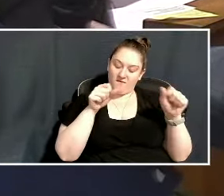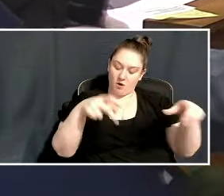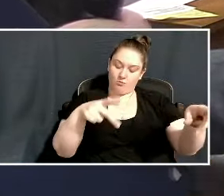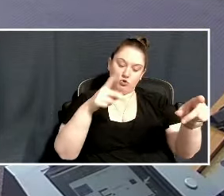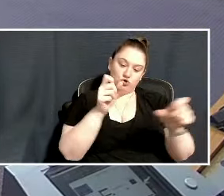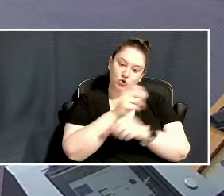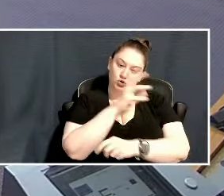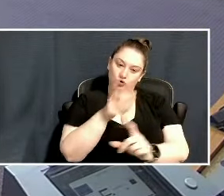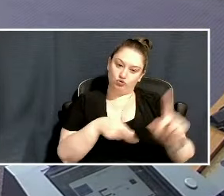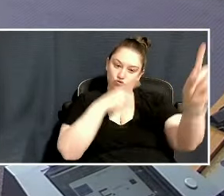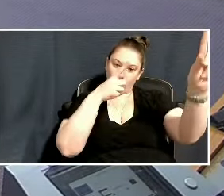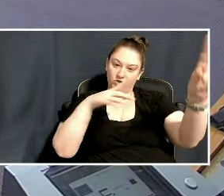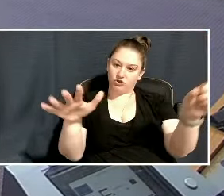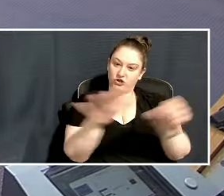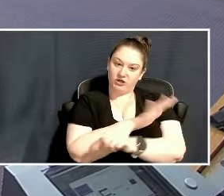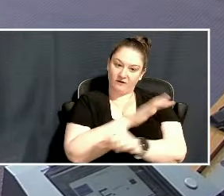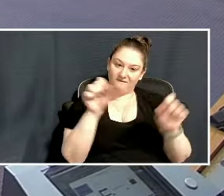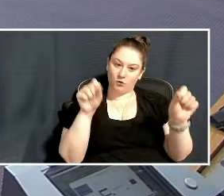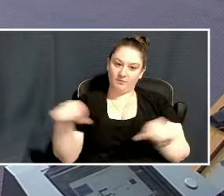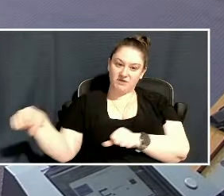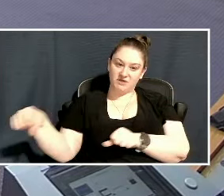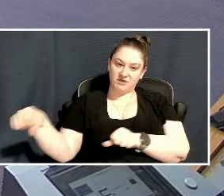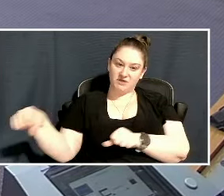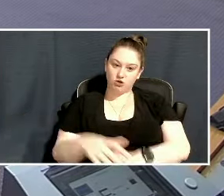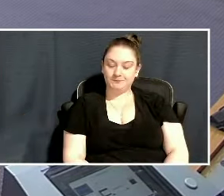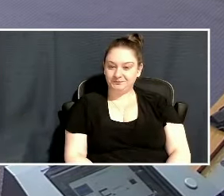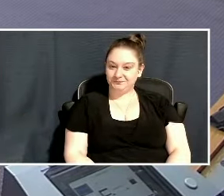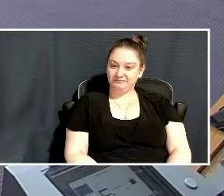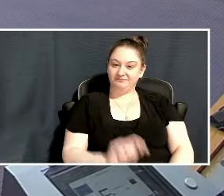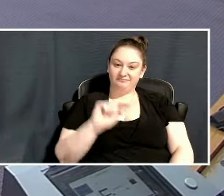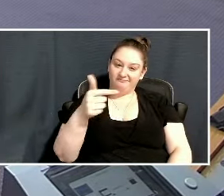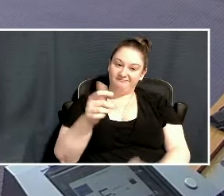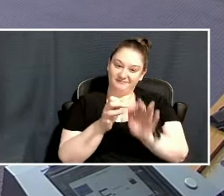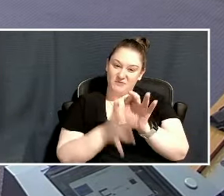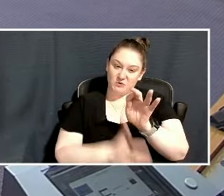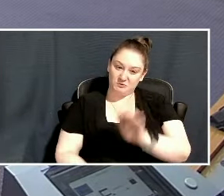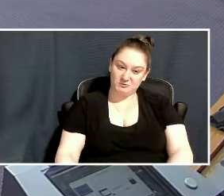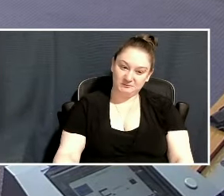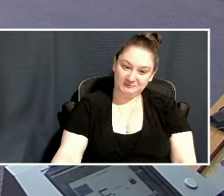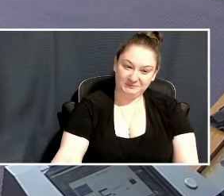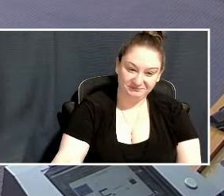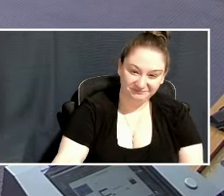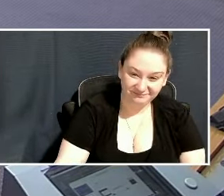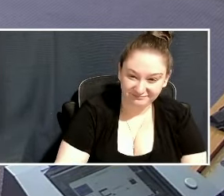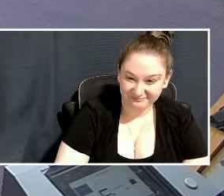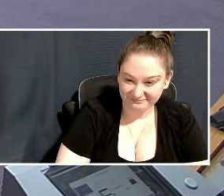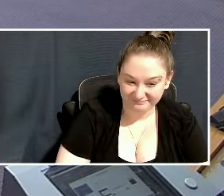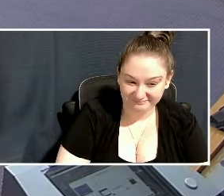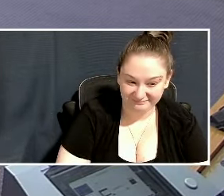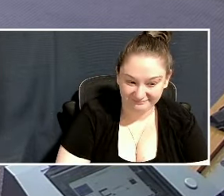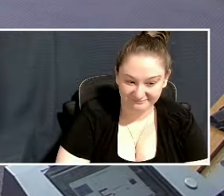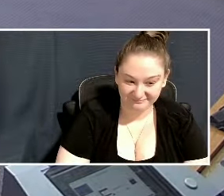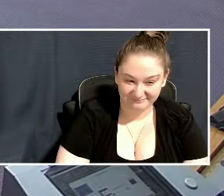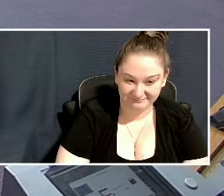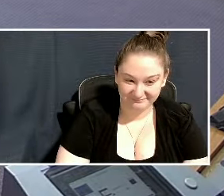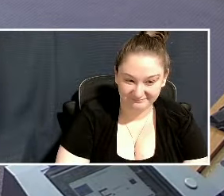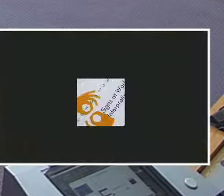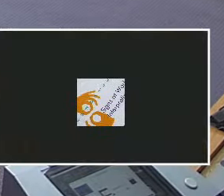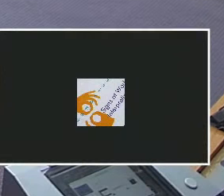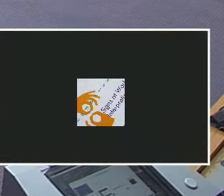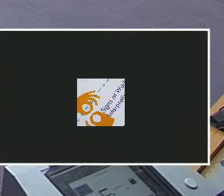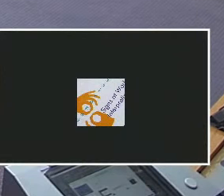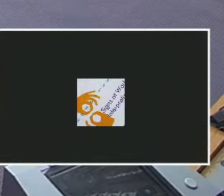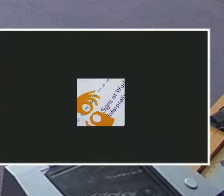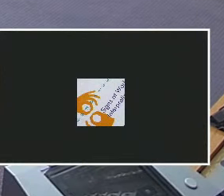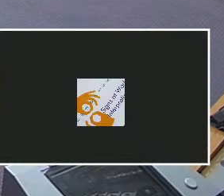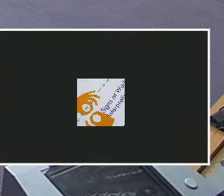you. And this is yours. And then did you have anything to say? Thank you, everyone. My